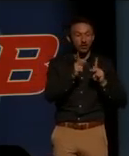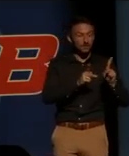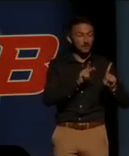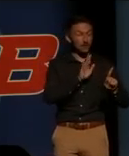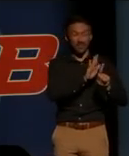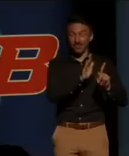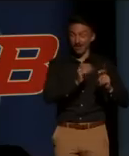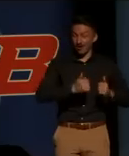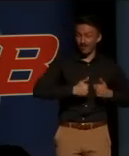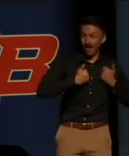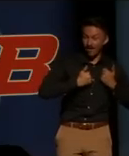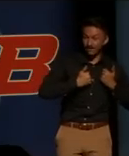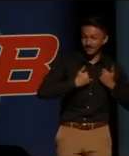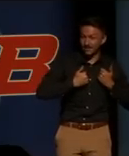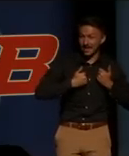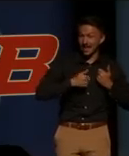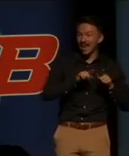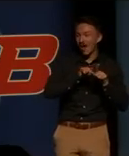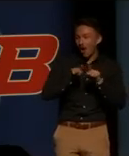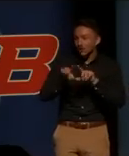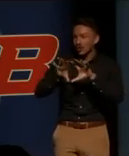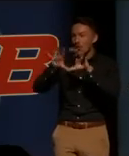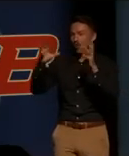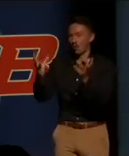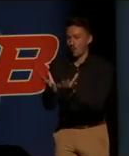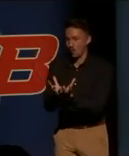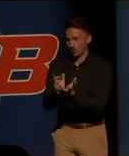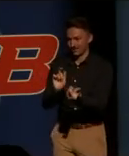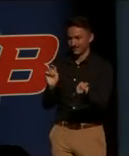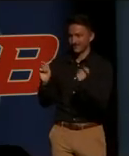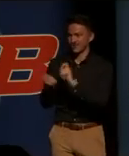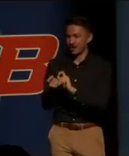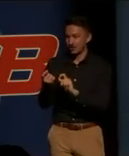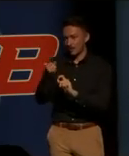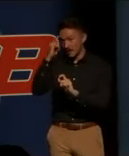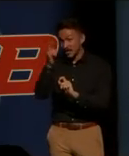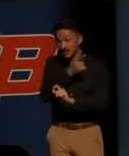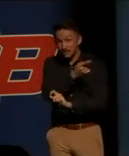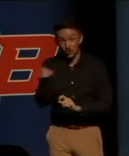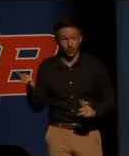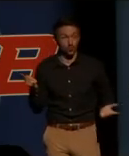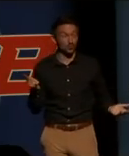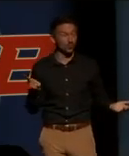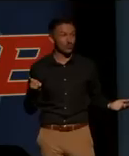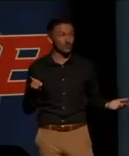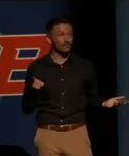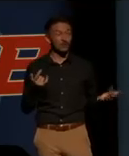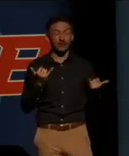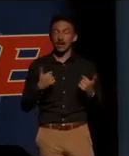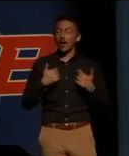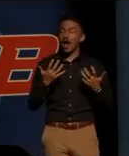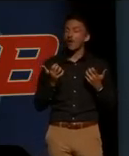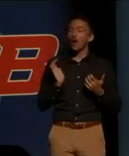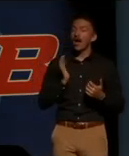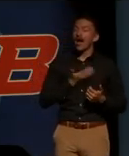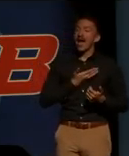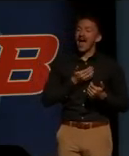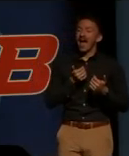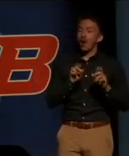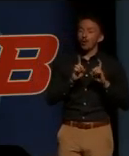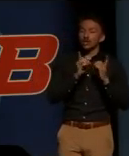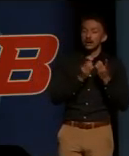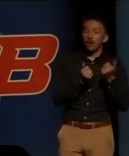first, I would like all of our department chairs, AVPs and unit leaders,